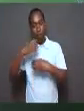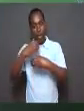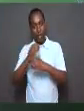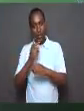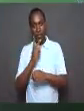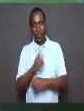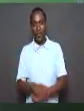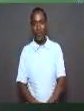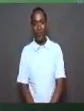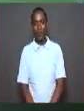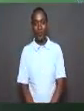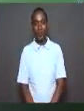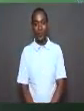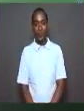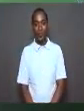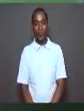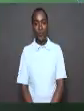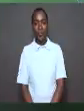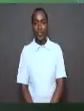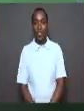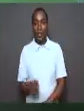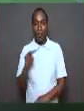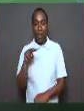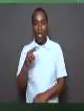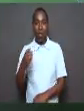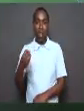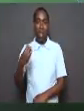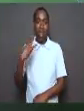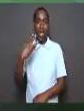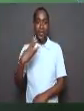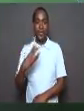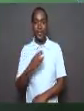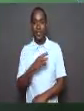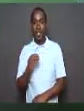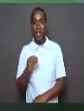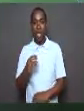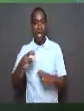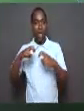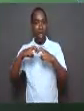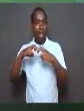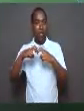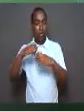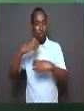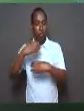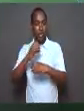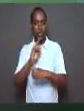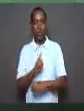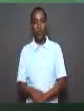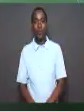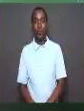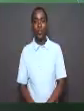microscopes. We will look at the light and electron microscopes